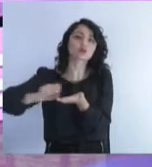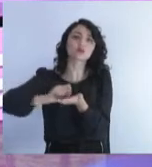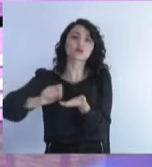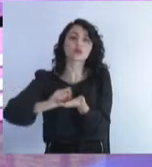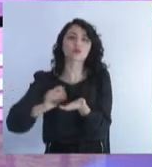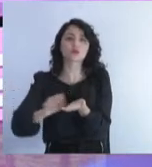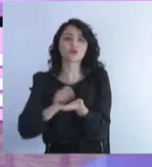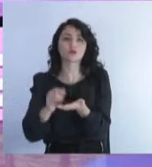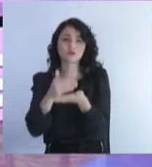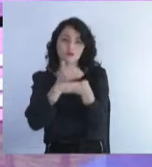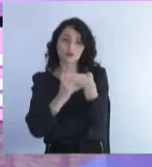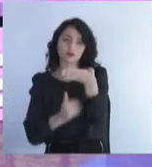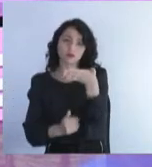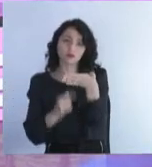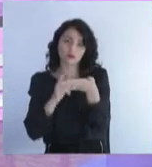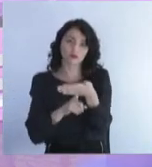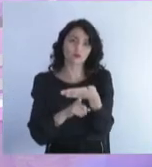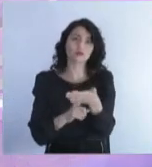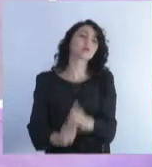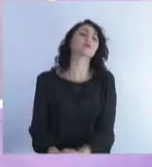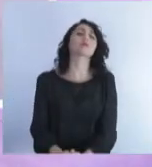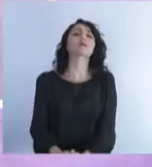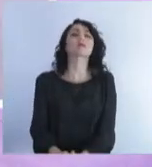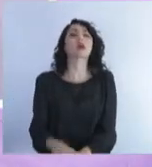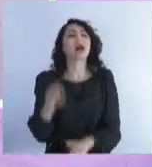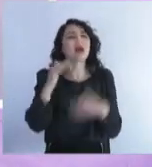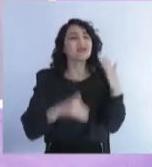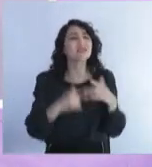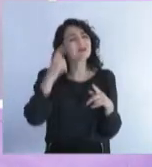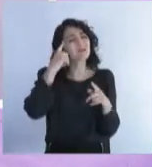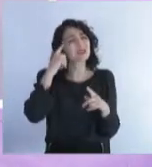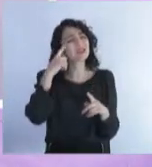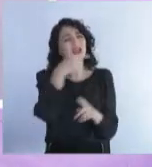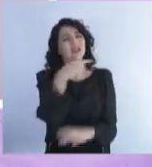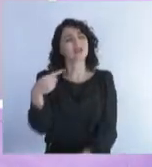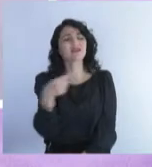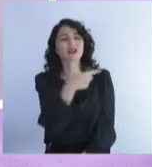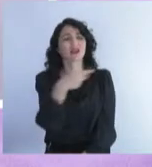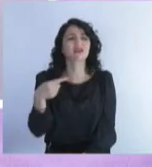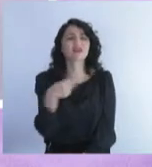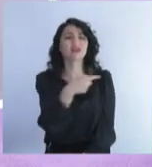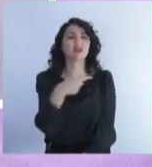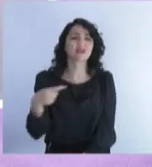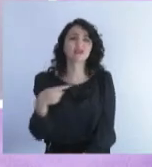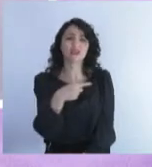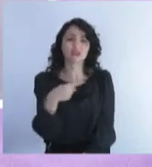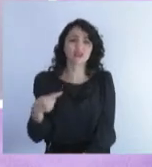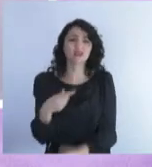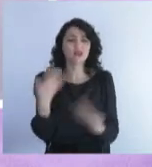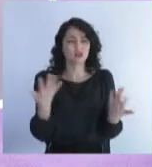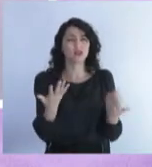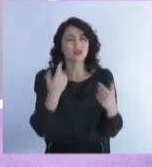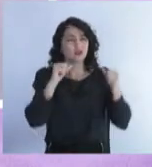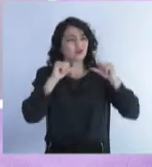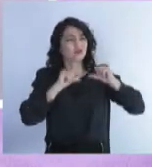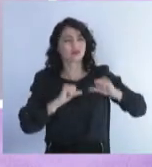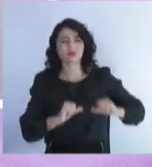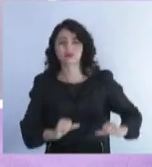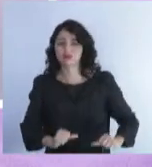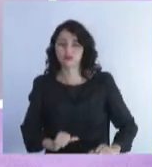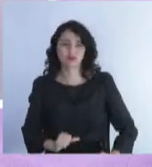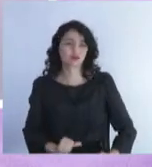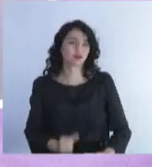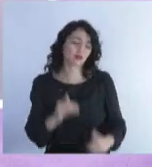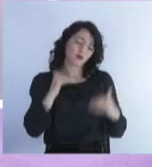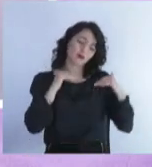you're being caught up in that negative loop. And if you do this over and over again, it weakens the thoughts that are